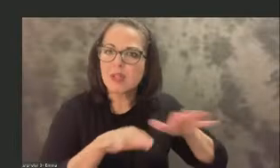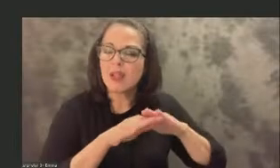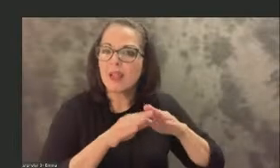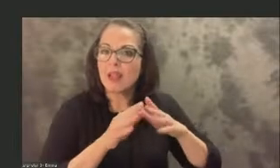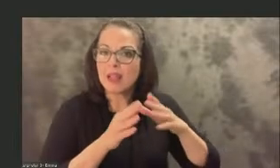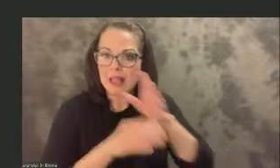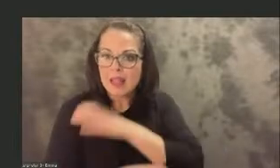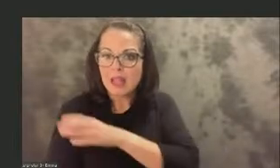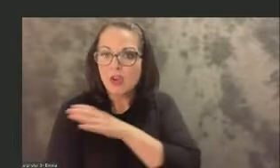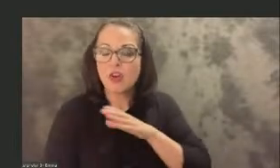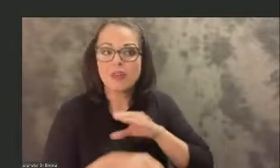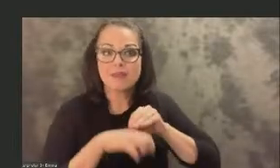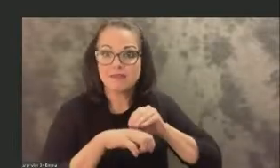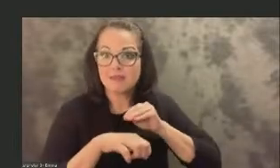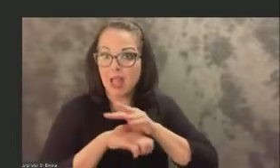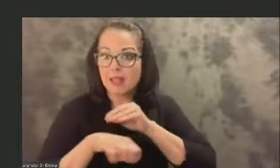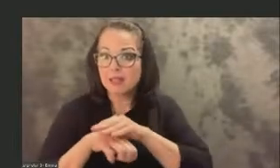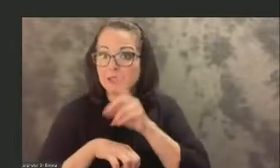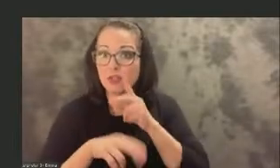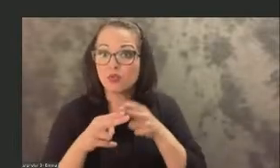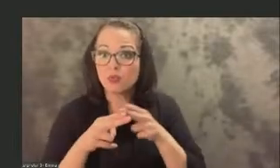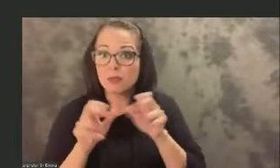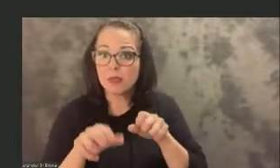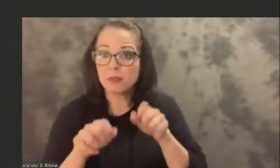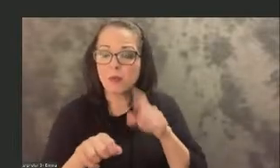to the bedside as soon as possible.